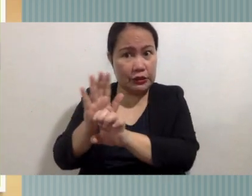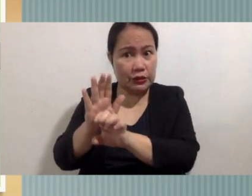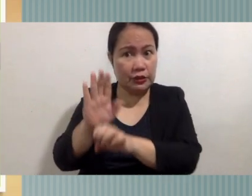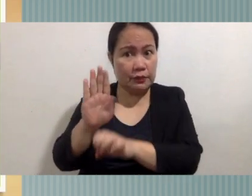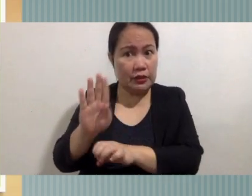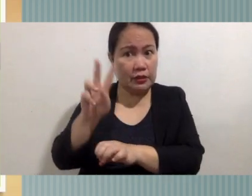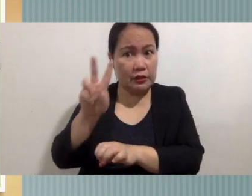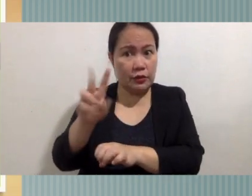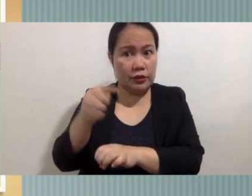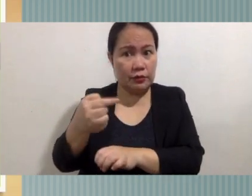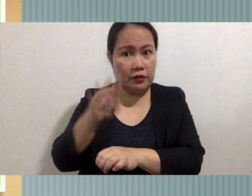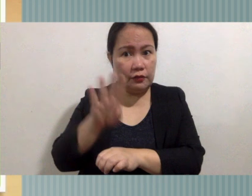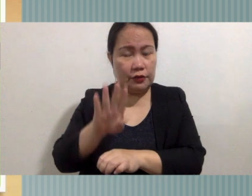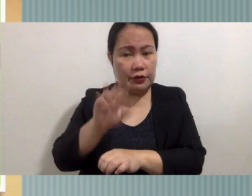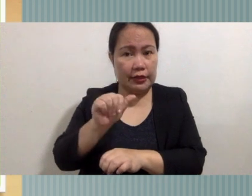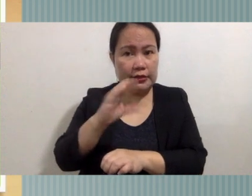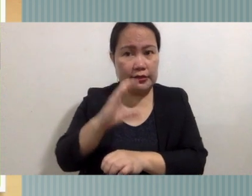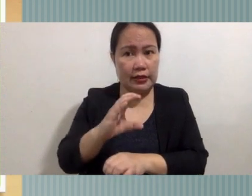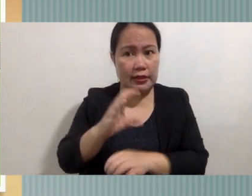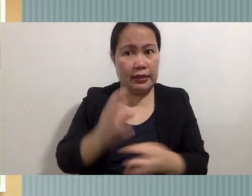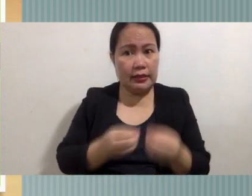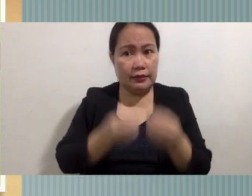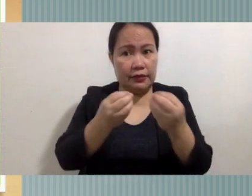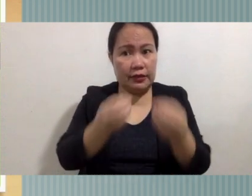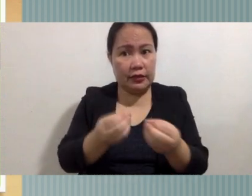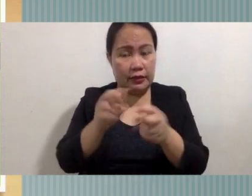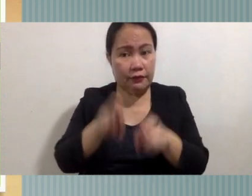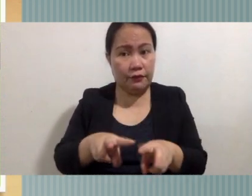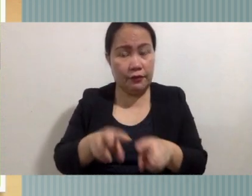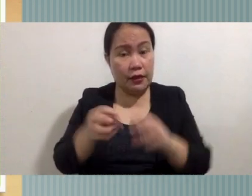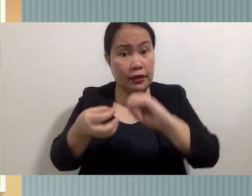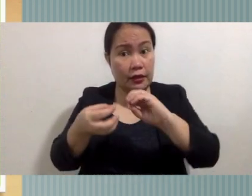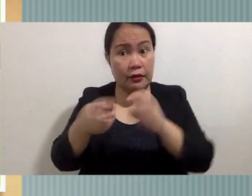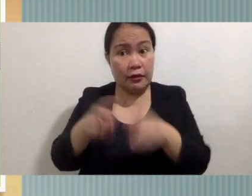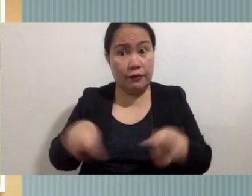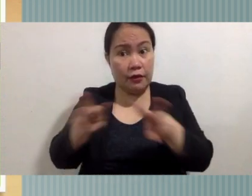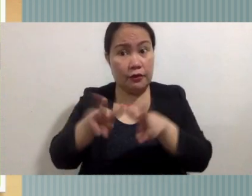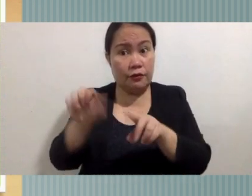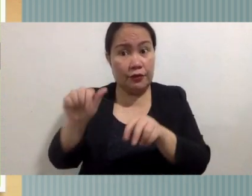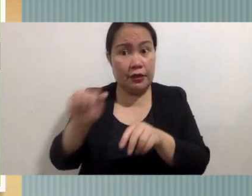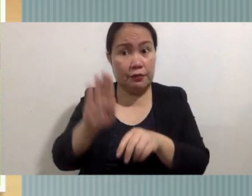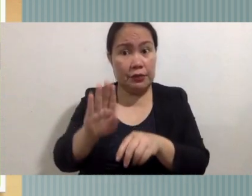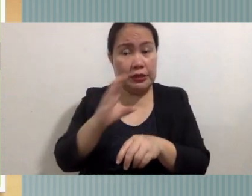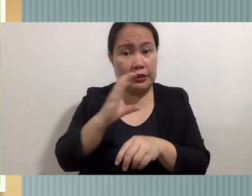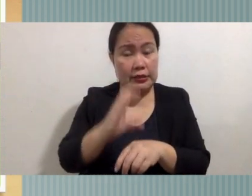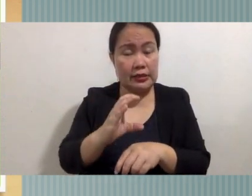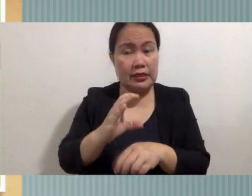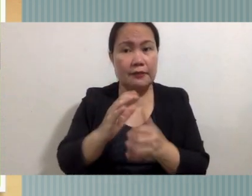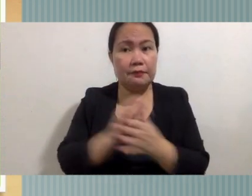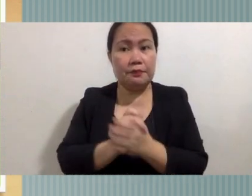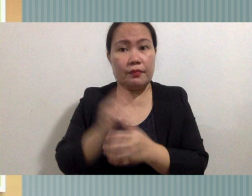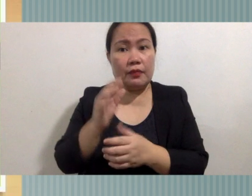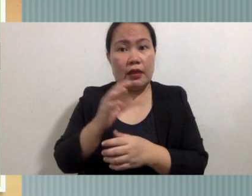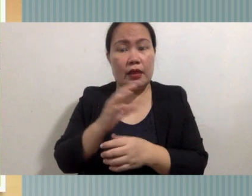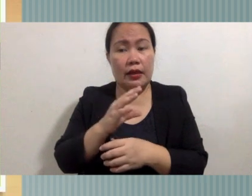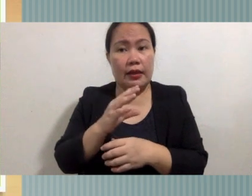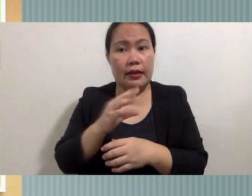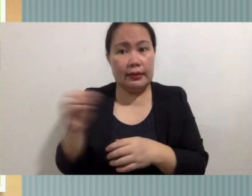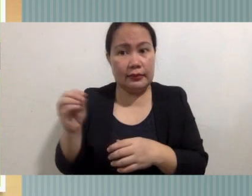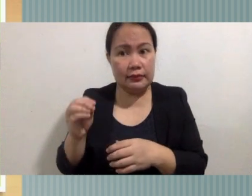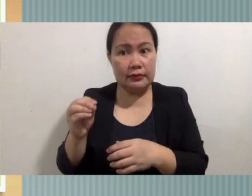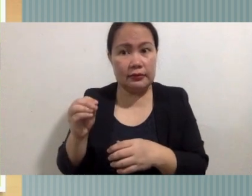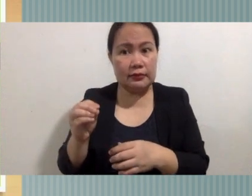the expression b squared minus 4ac given the value of a, b, and c.